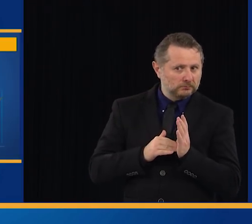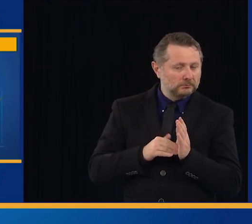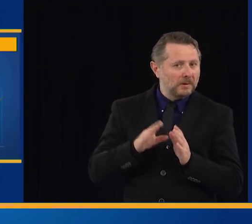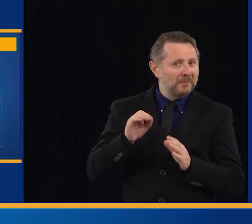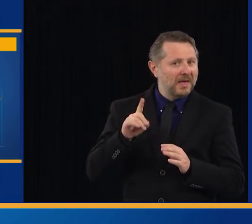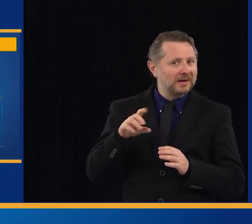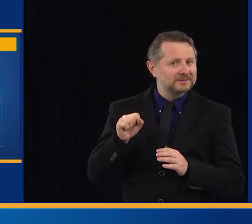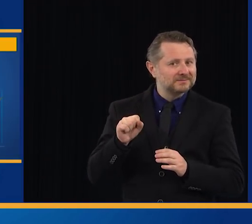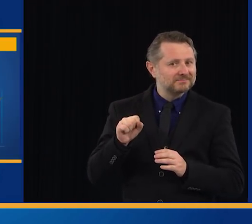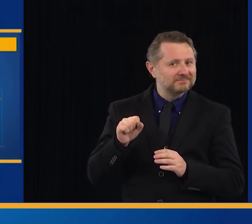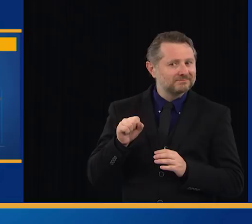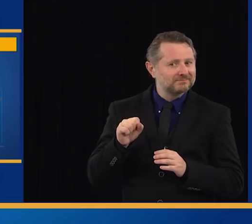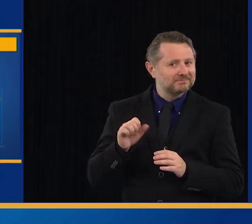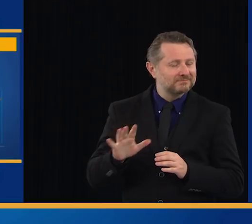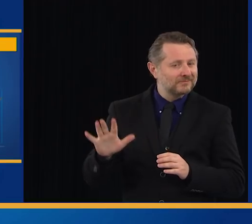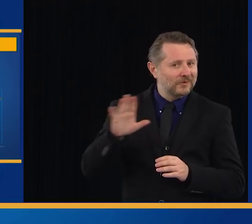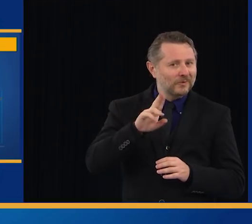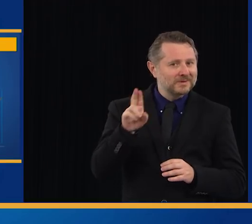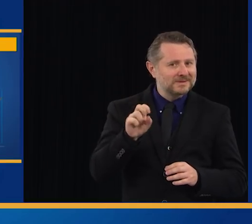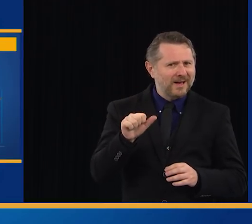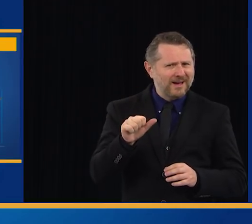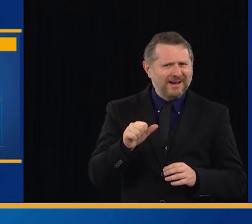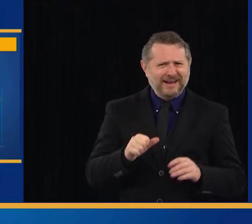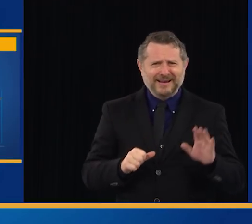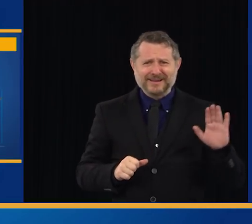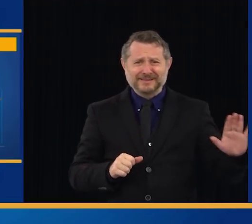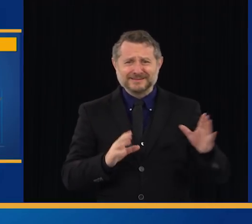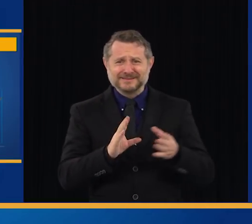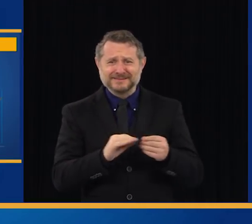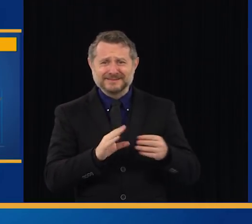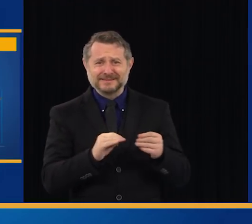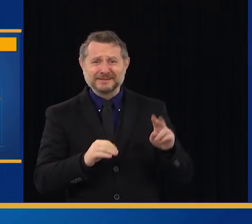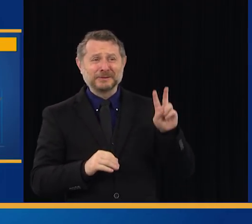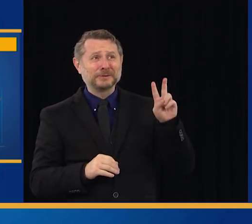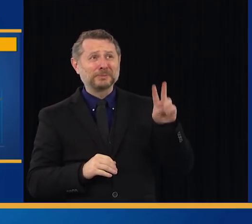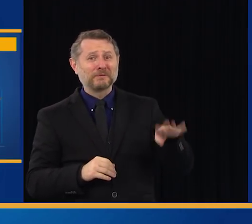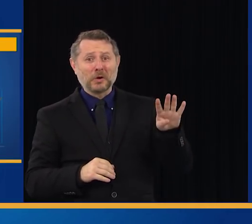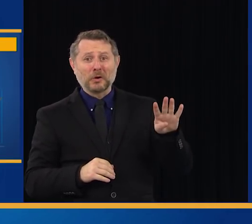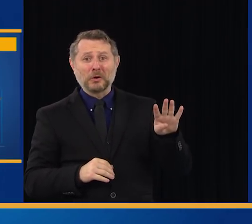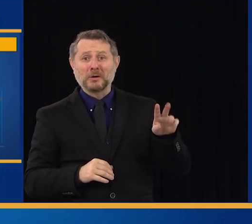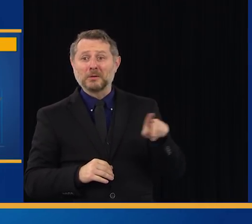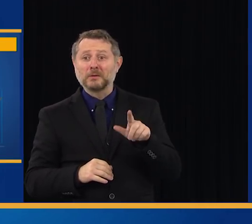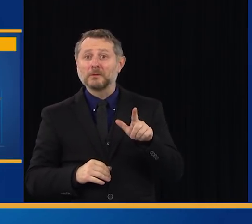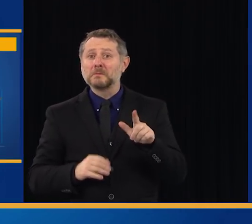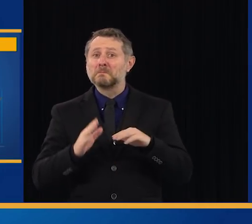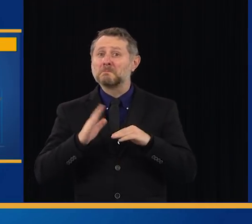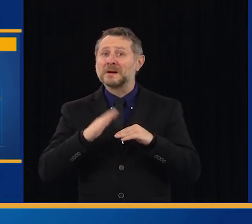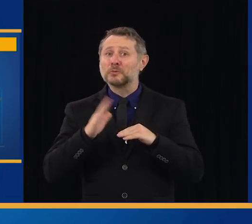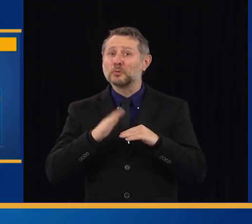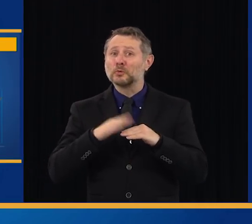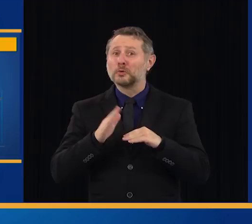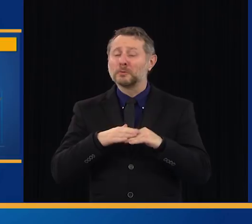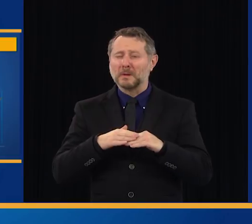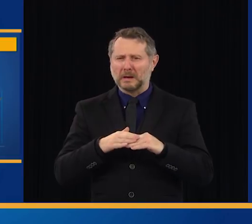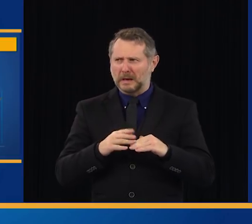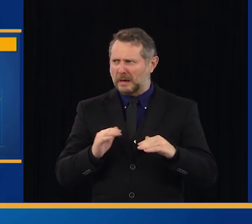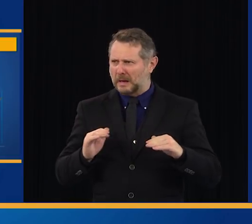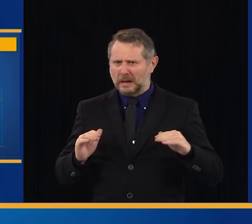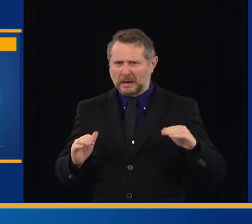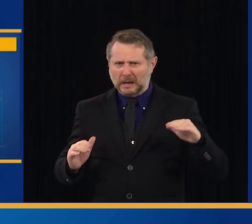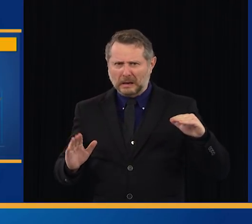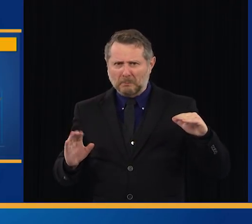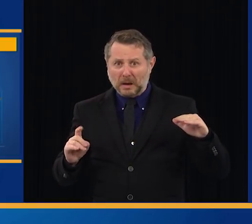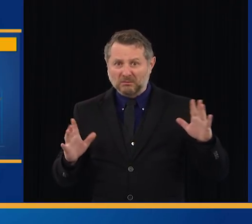They were saying, by their projection, a minimum of twice as many people would need hospital